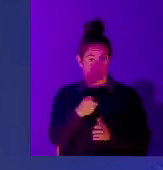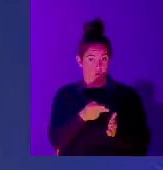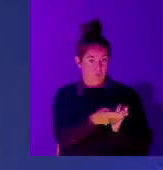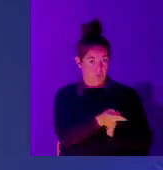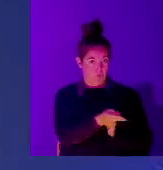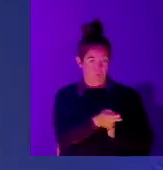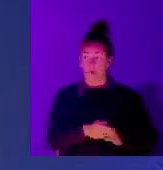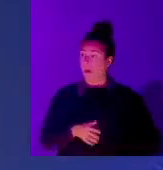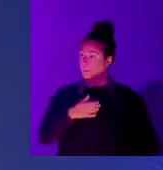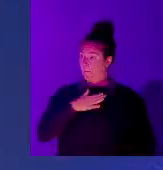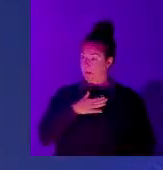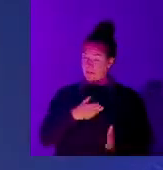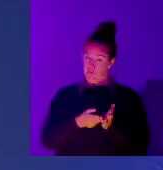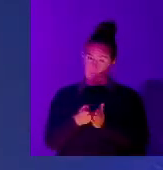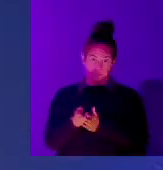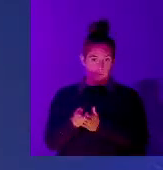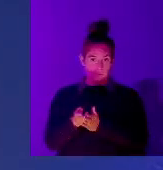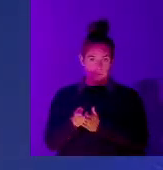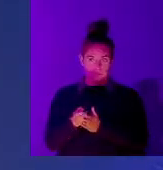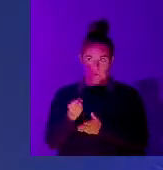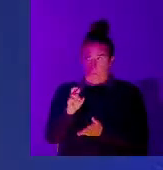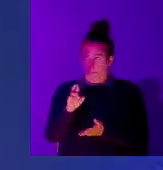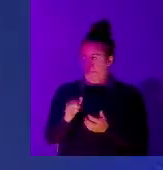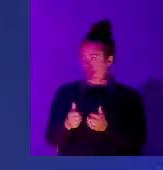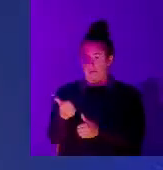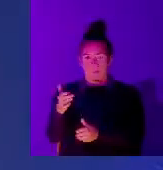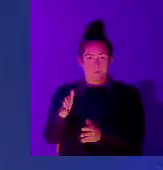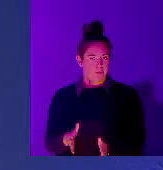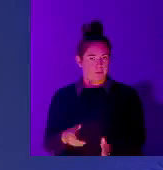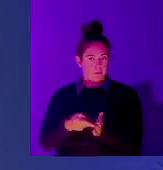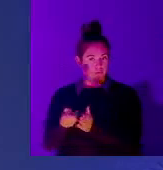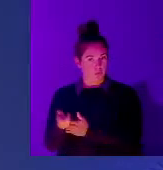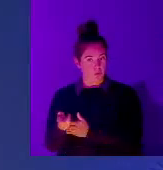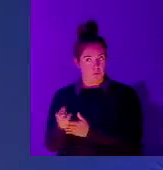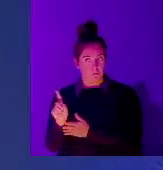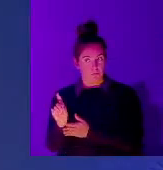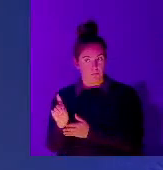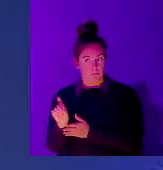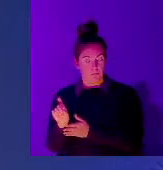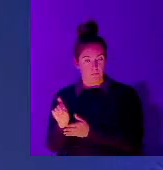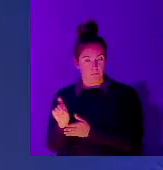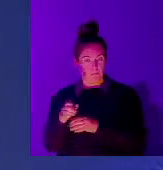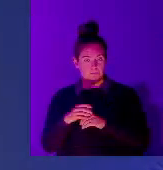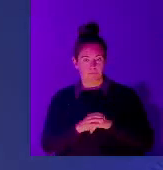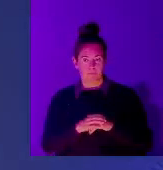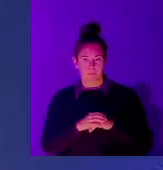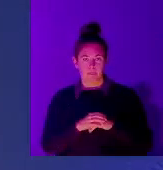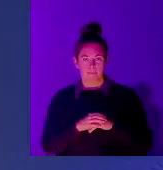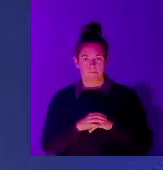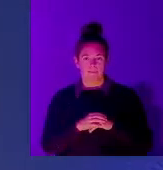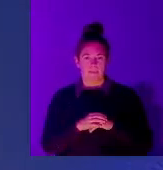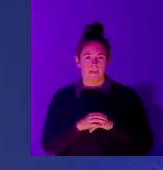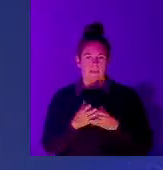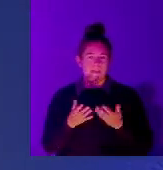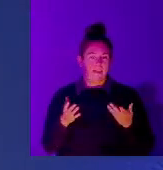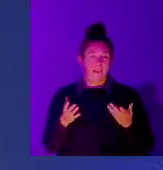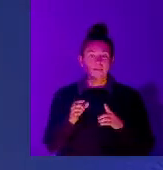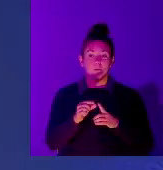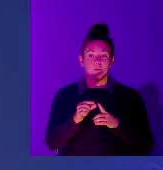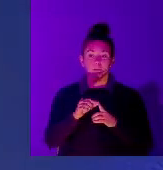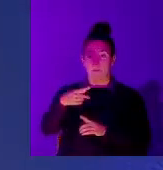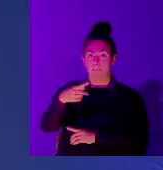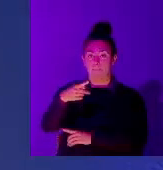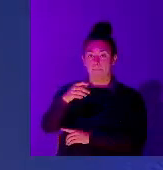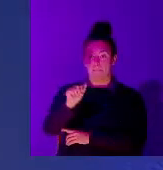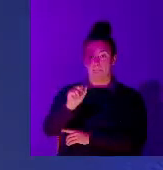truth or somebody else's truth? In the words of Pontius Pilate in John